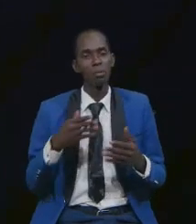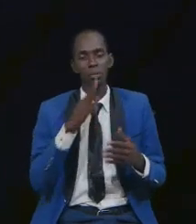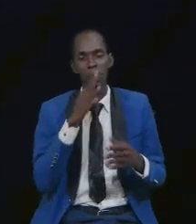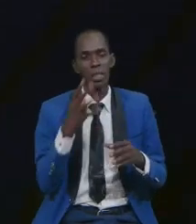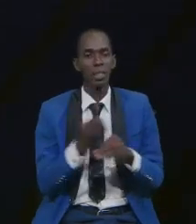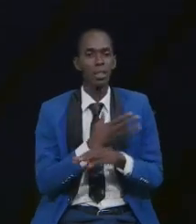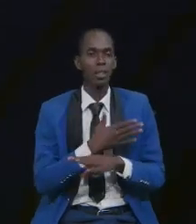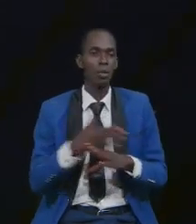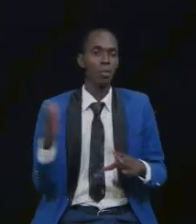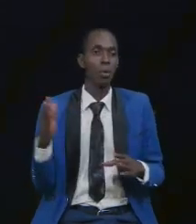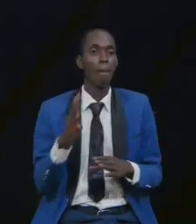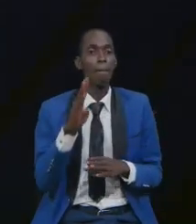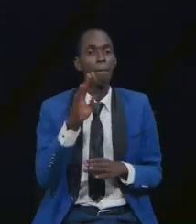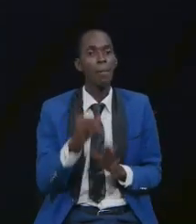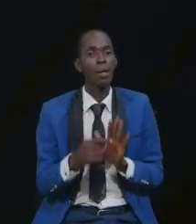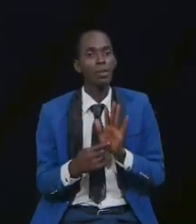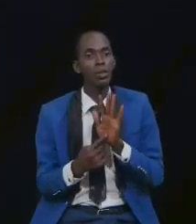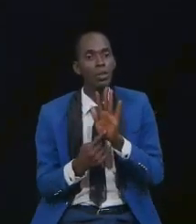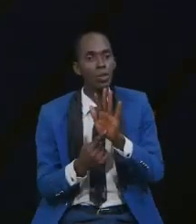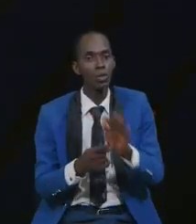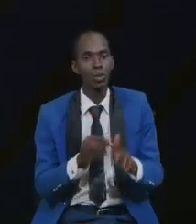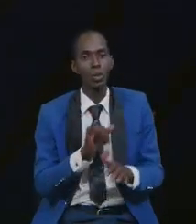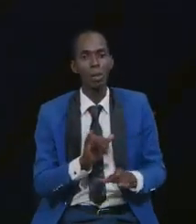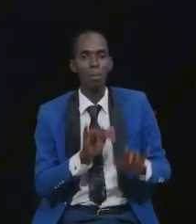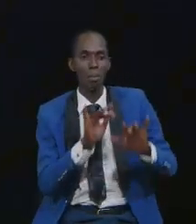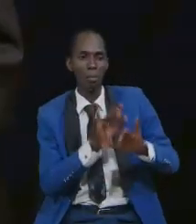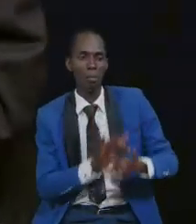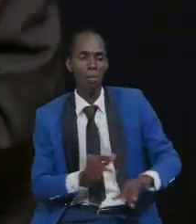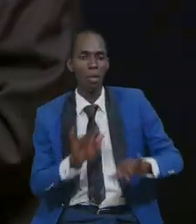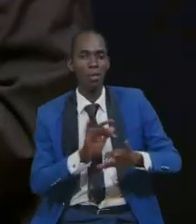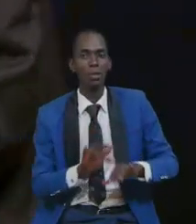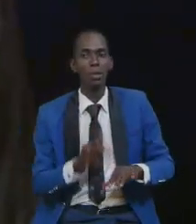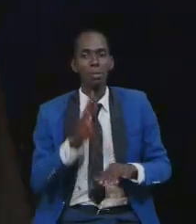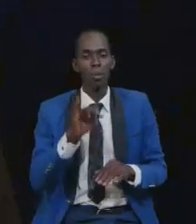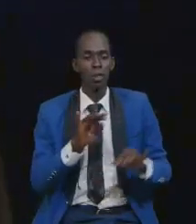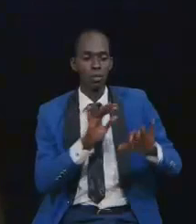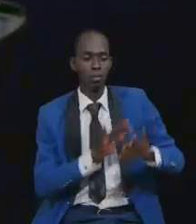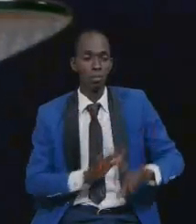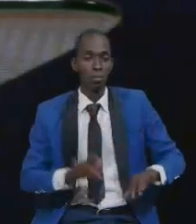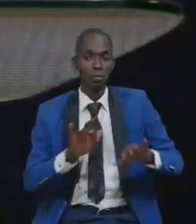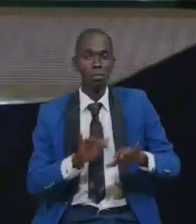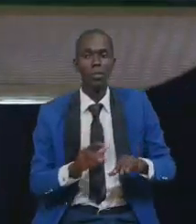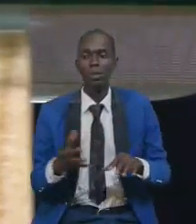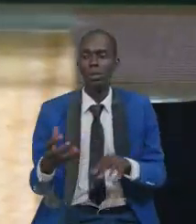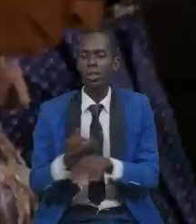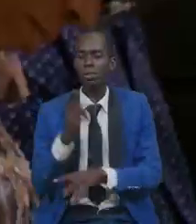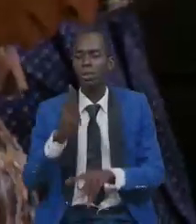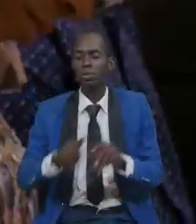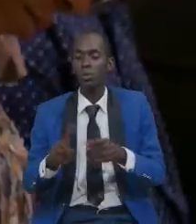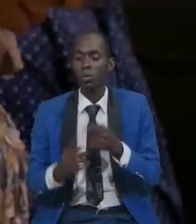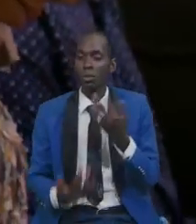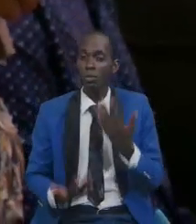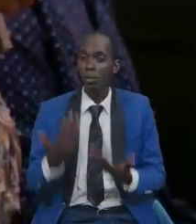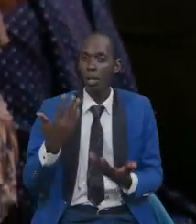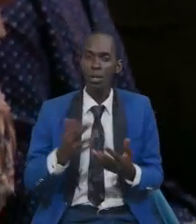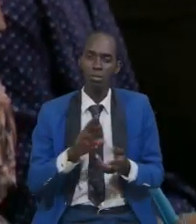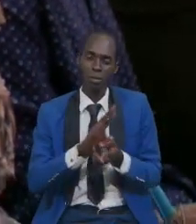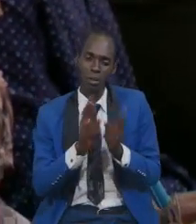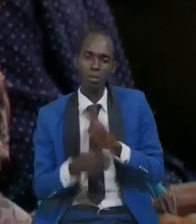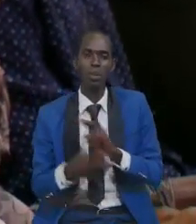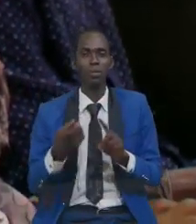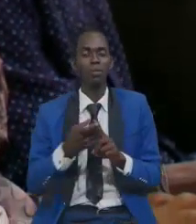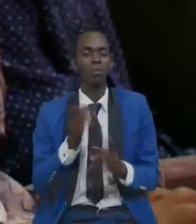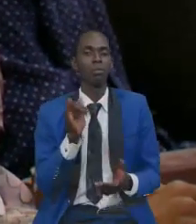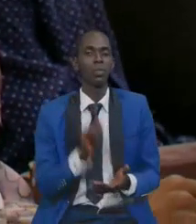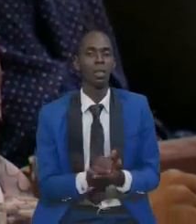by showing mercy, throwing them into the fire. Repent of that